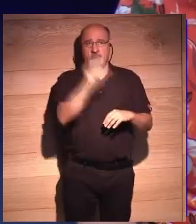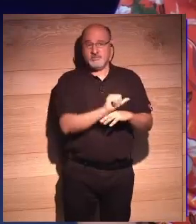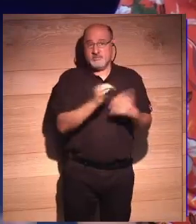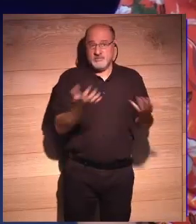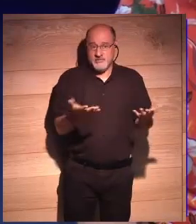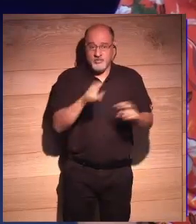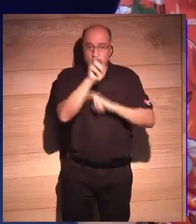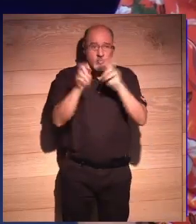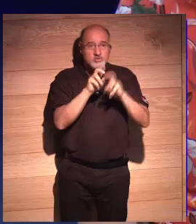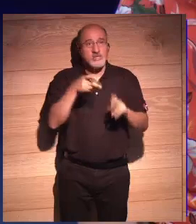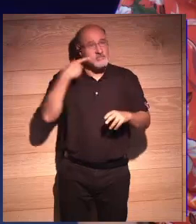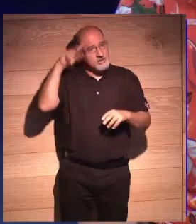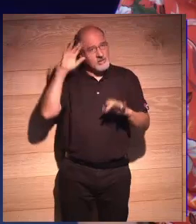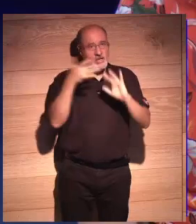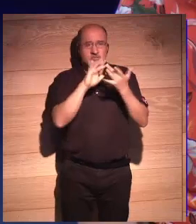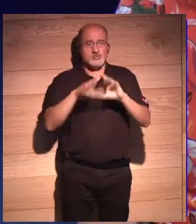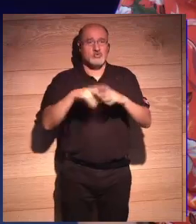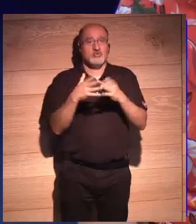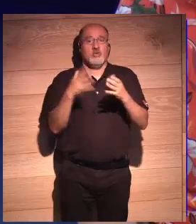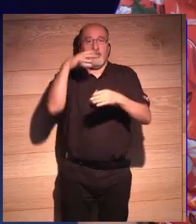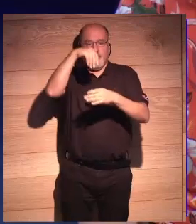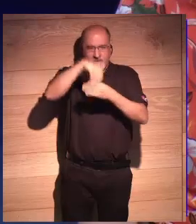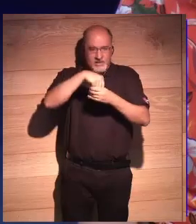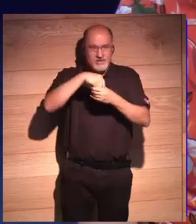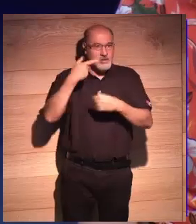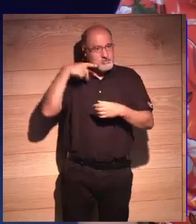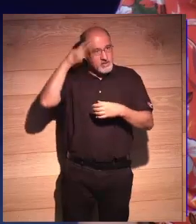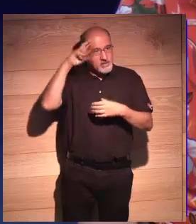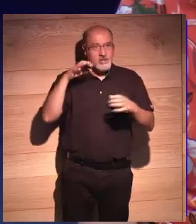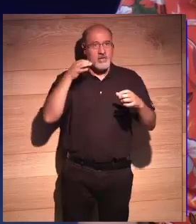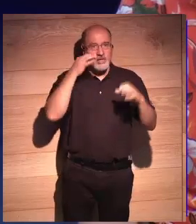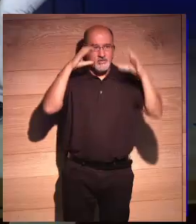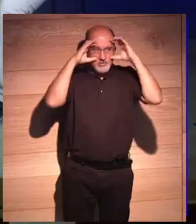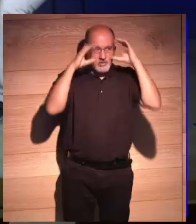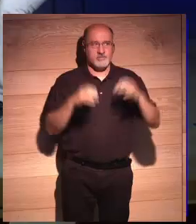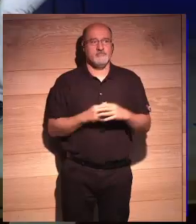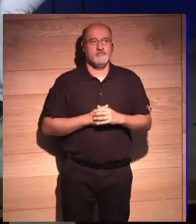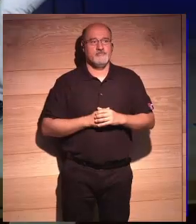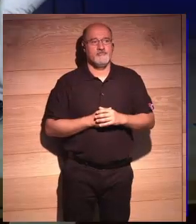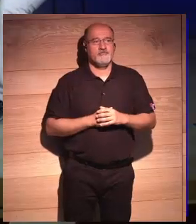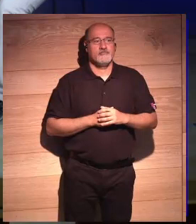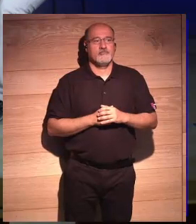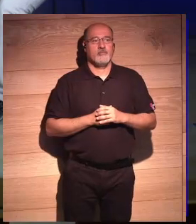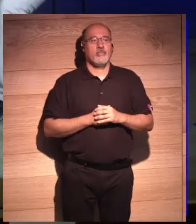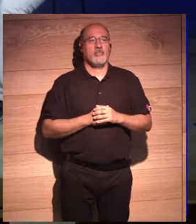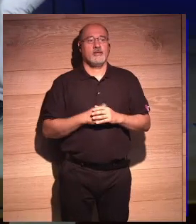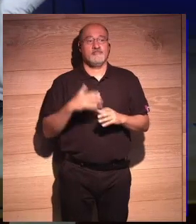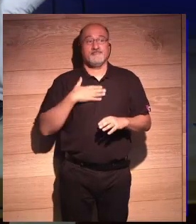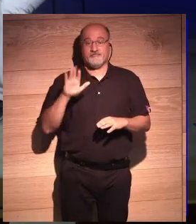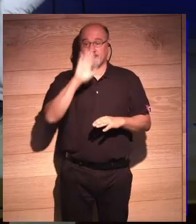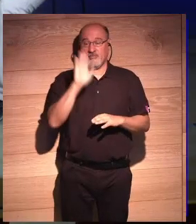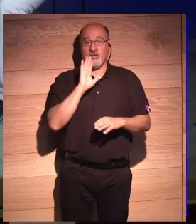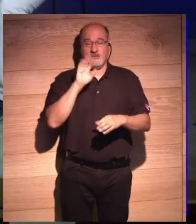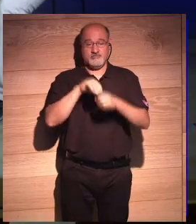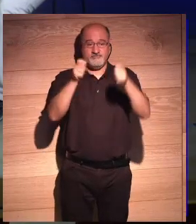a football game. I mean, it's to look for the social experience inside the VR experience. I was going to say